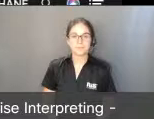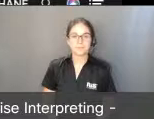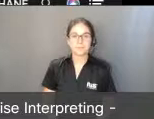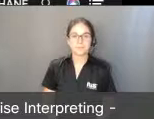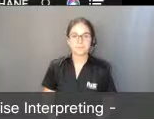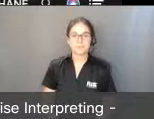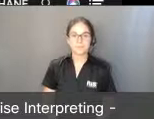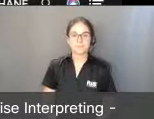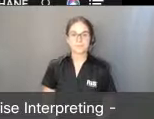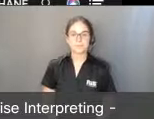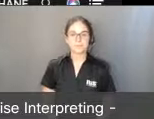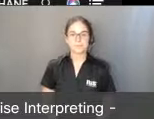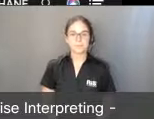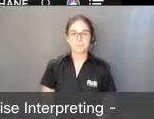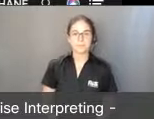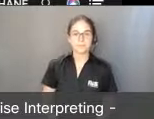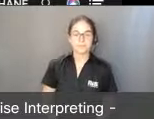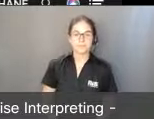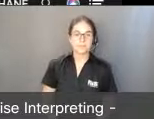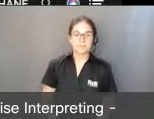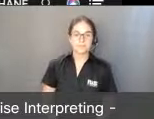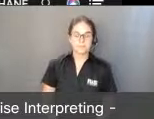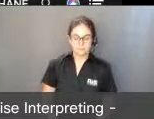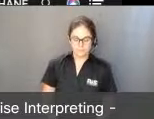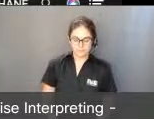Okay, Ms. Hara, I just sent that to you.